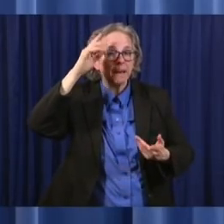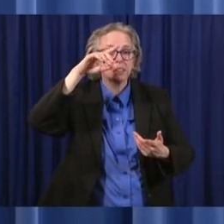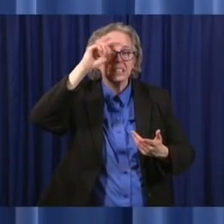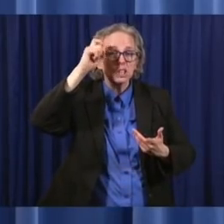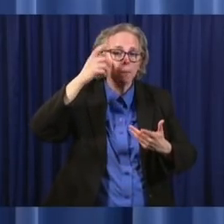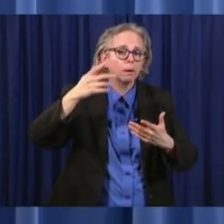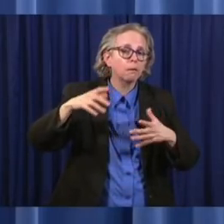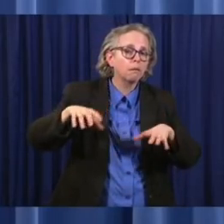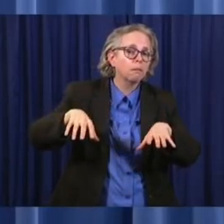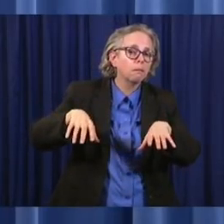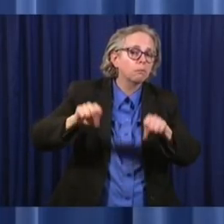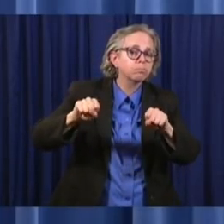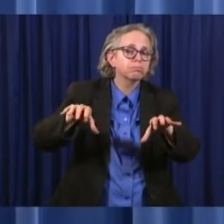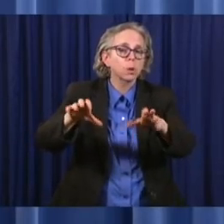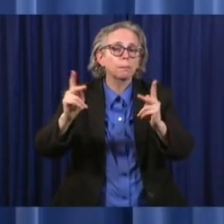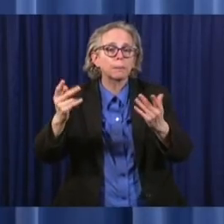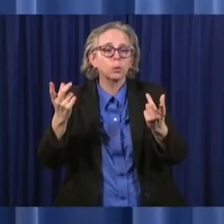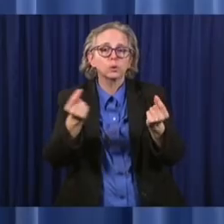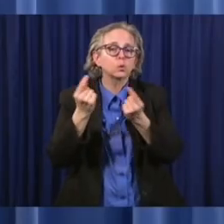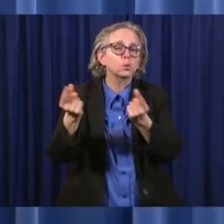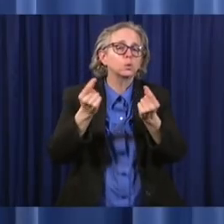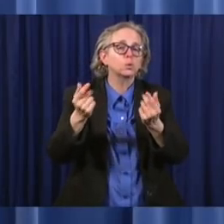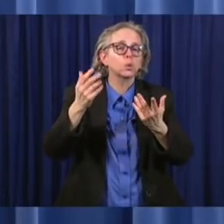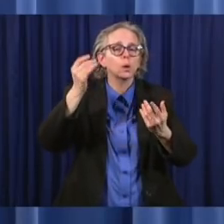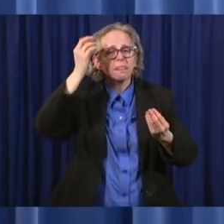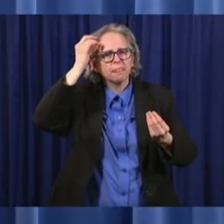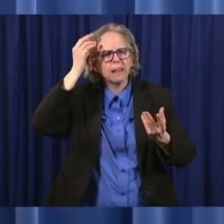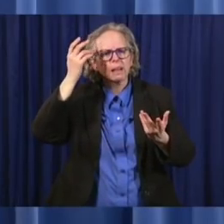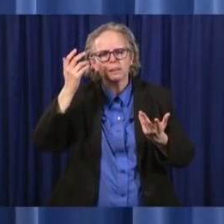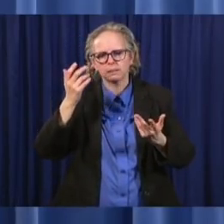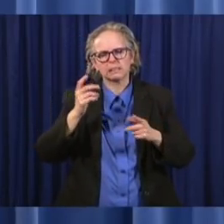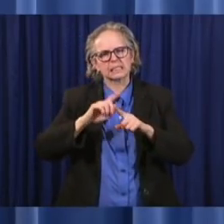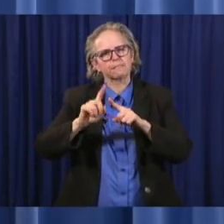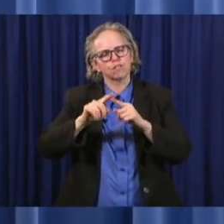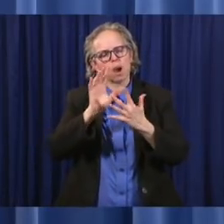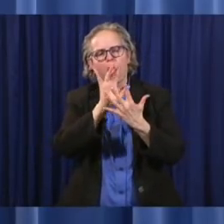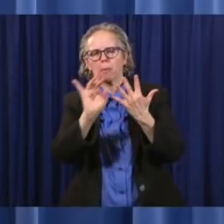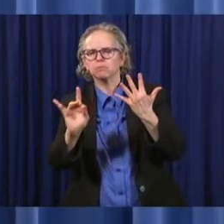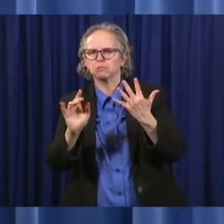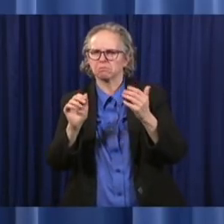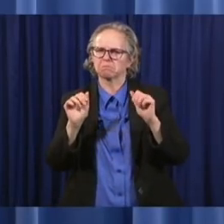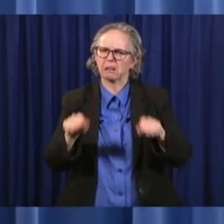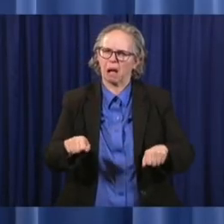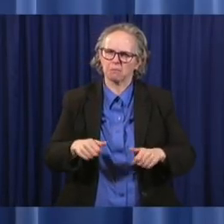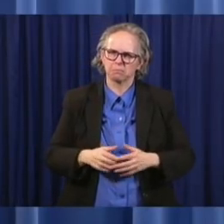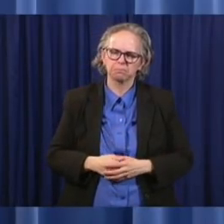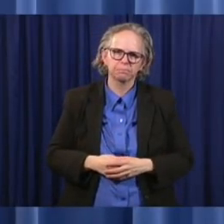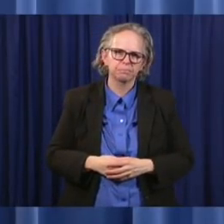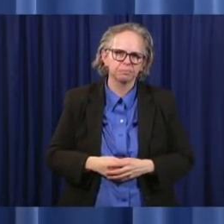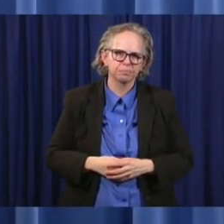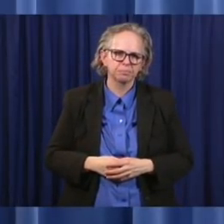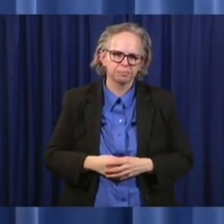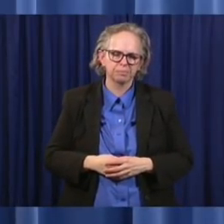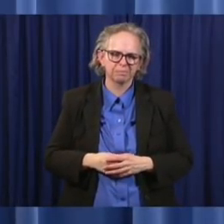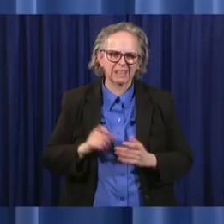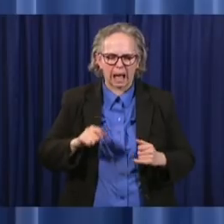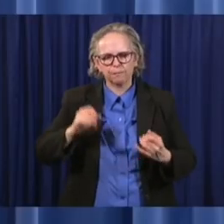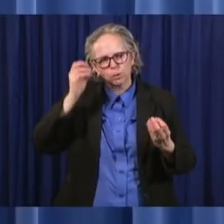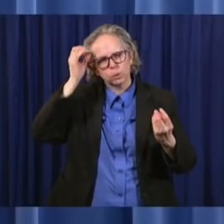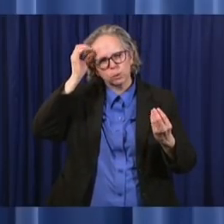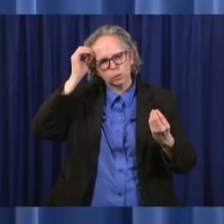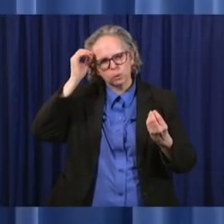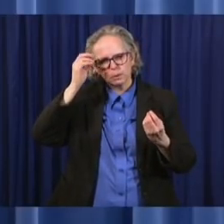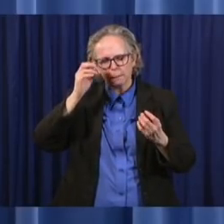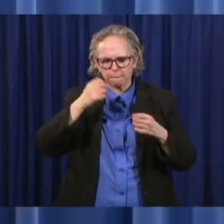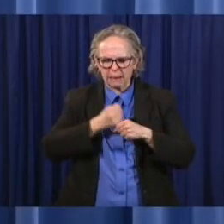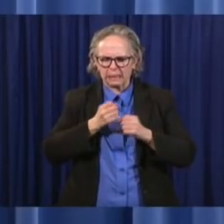do, we can think of some examples, then we'll have to deal with that